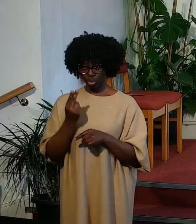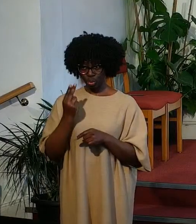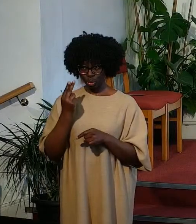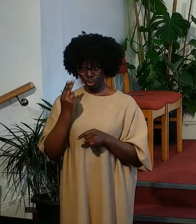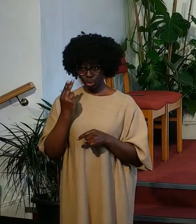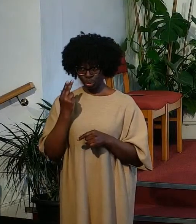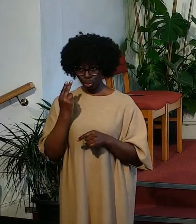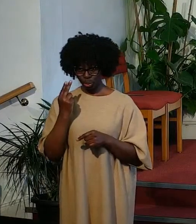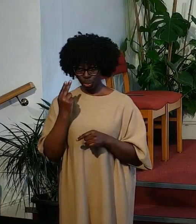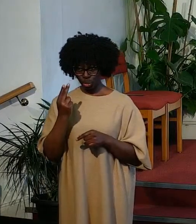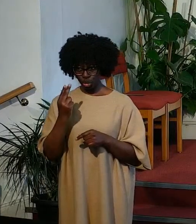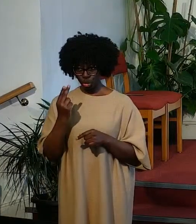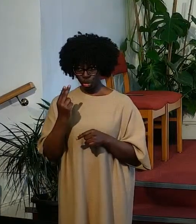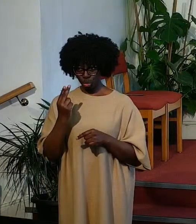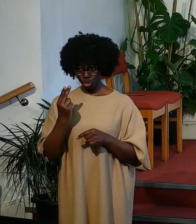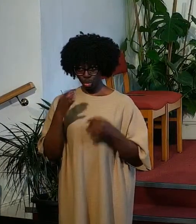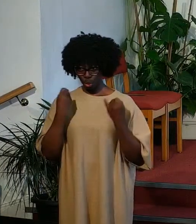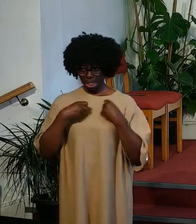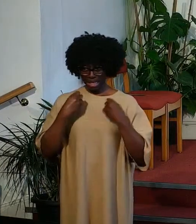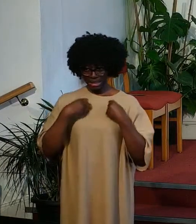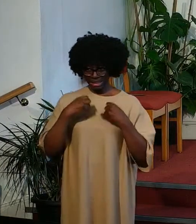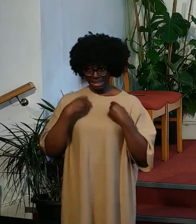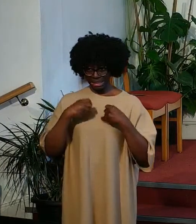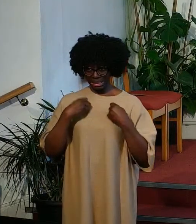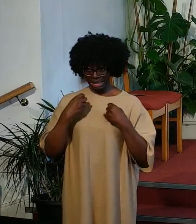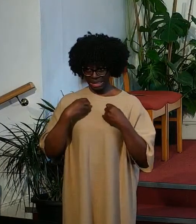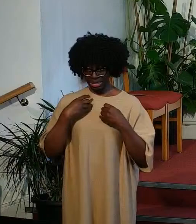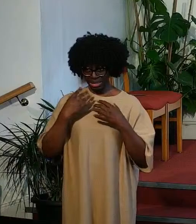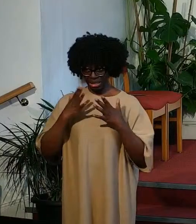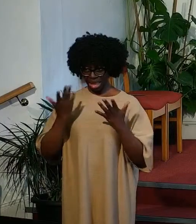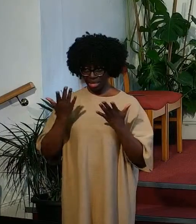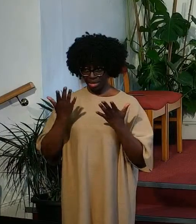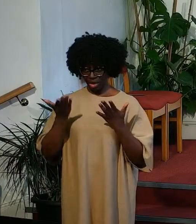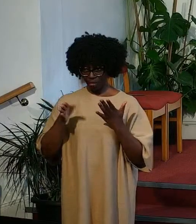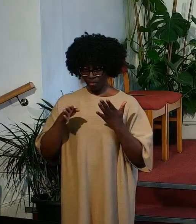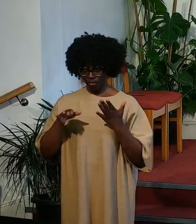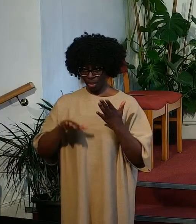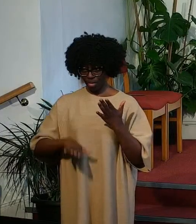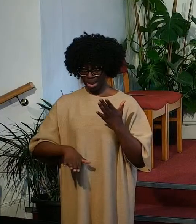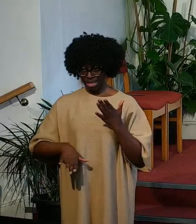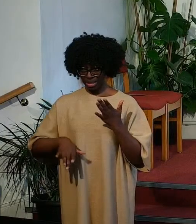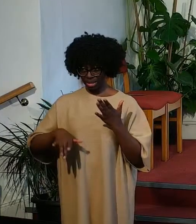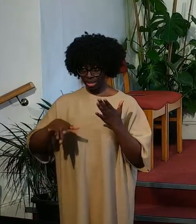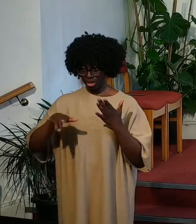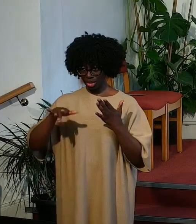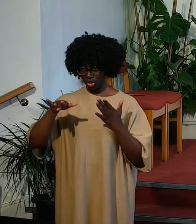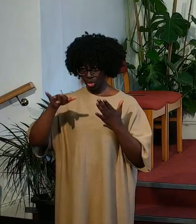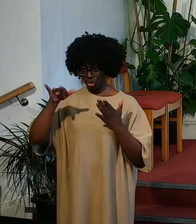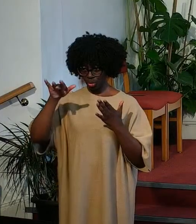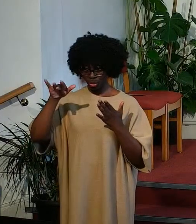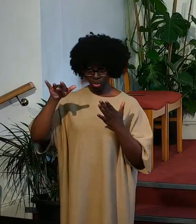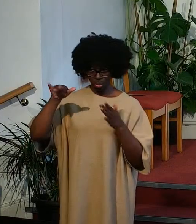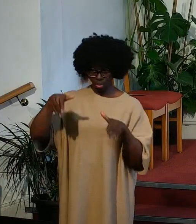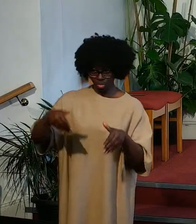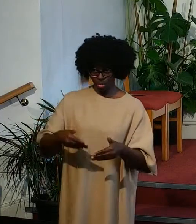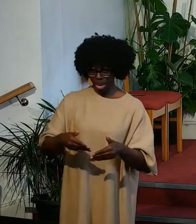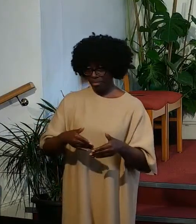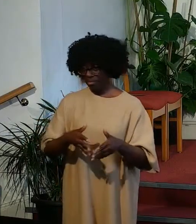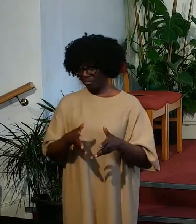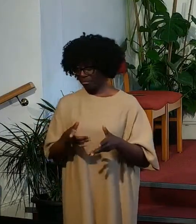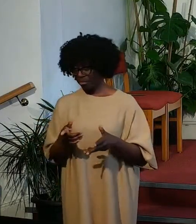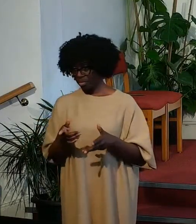to the grave. And very interestingly, with one of them, the ones Anslim has been talking